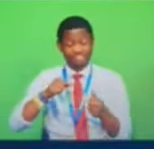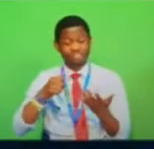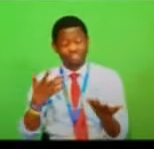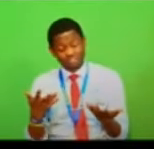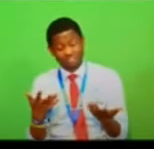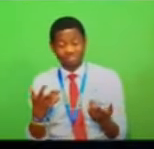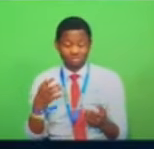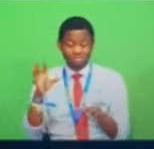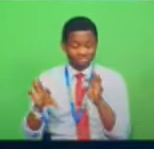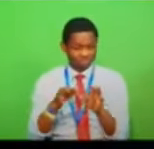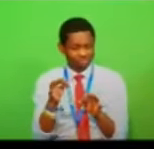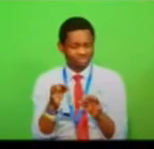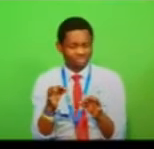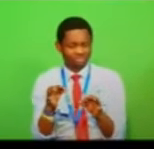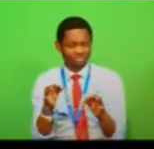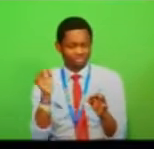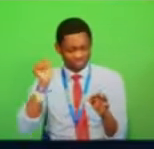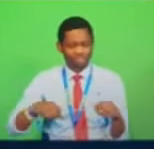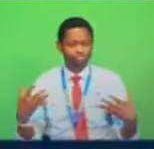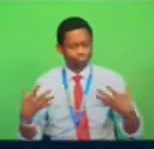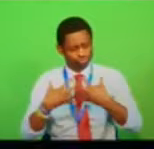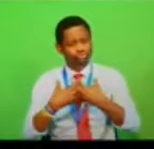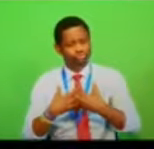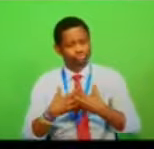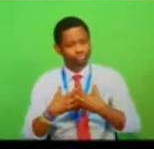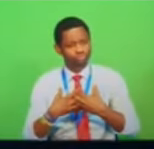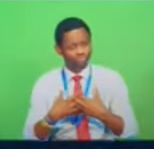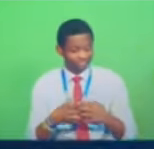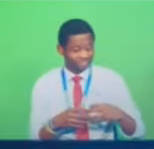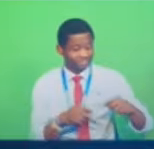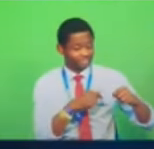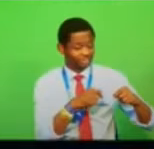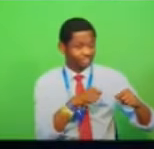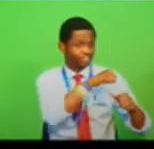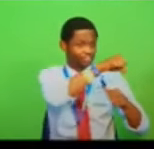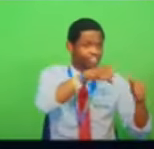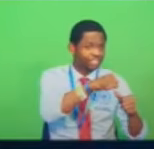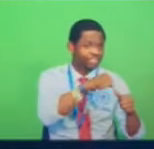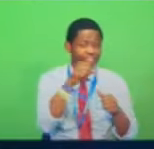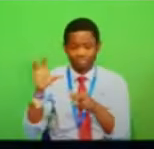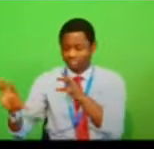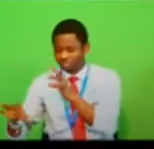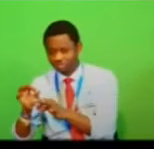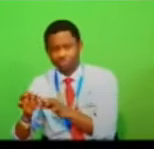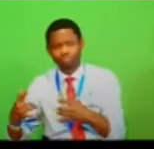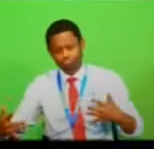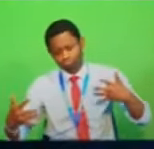are not mutually exclusive. However, due to gaps in our